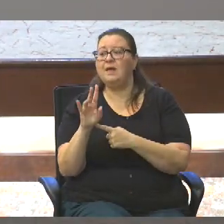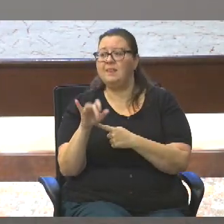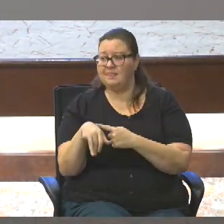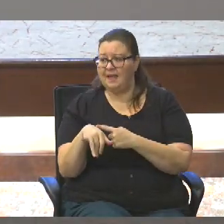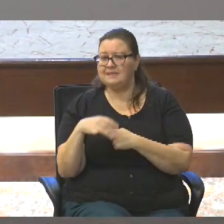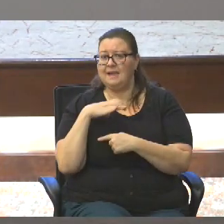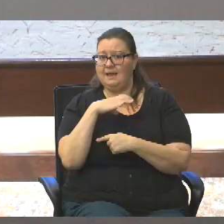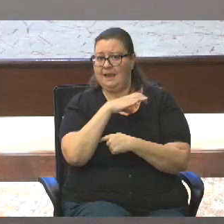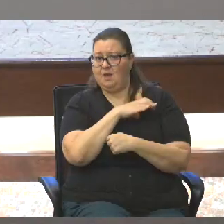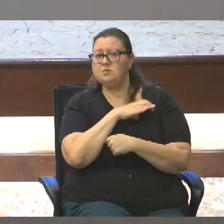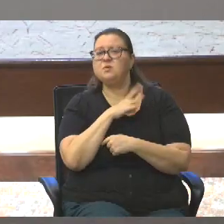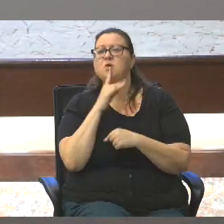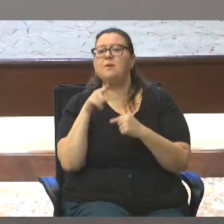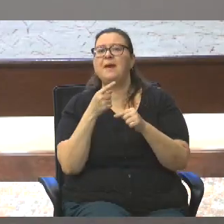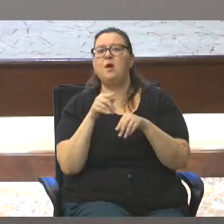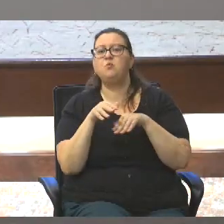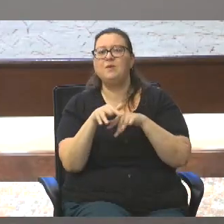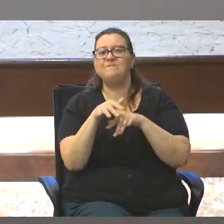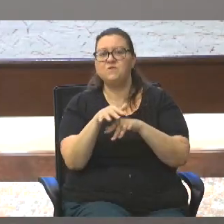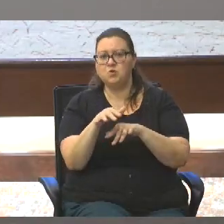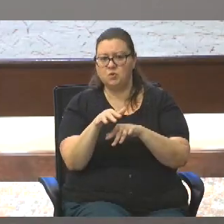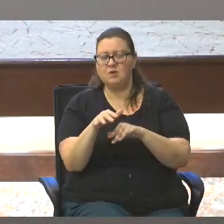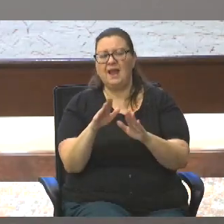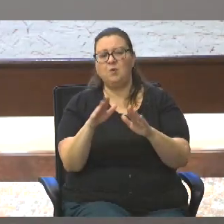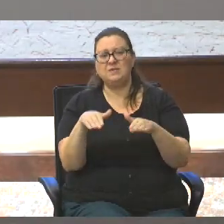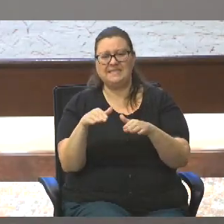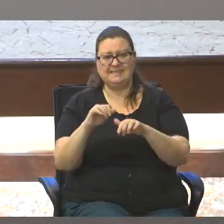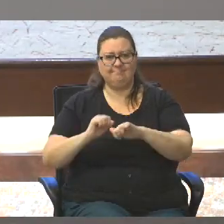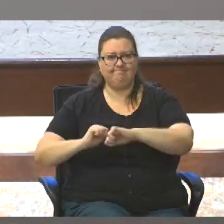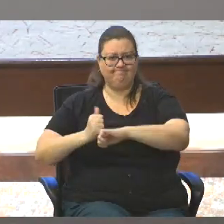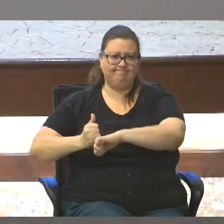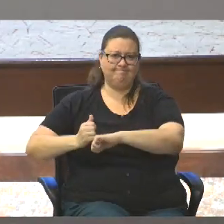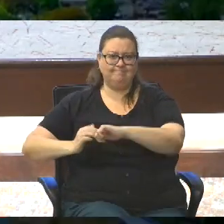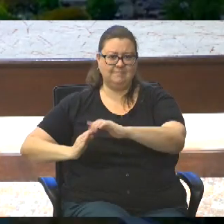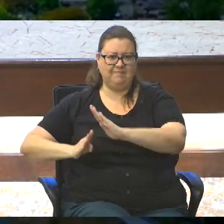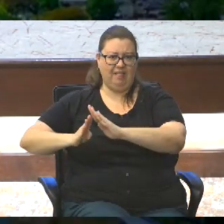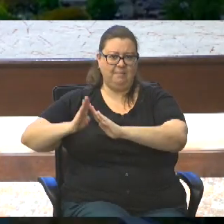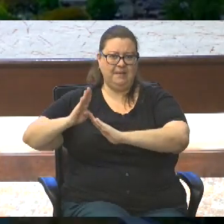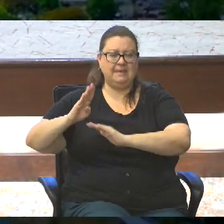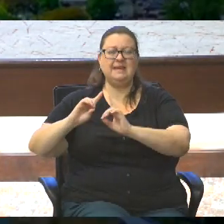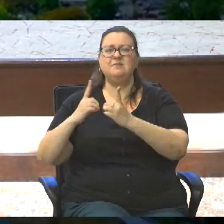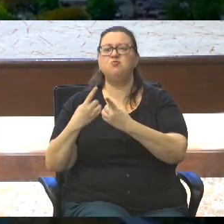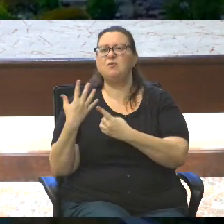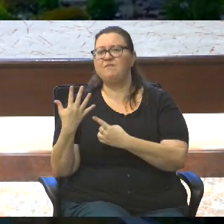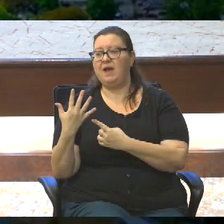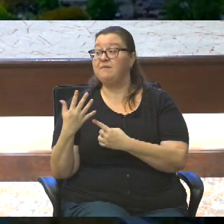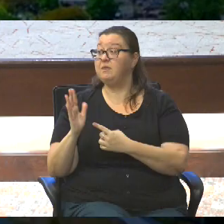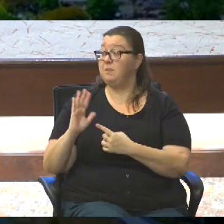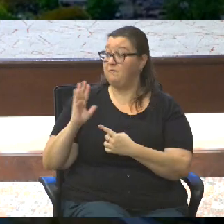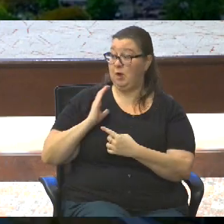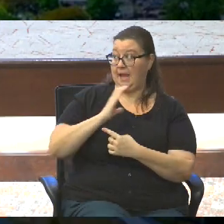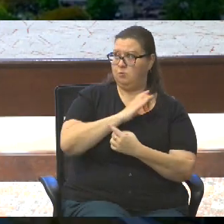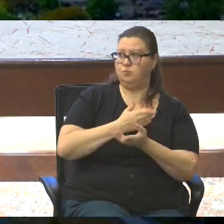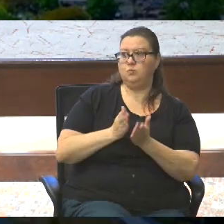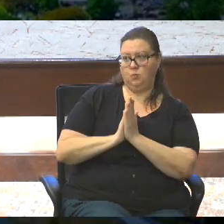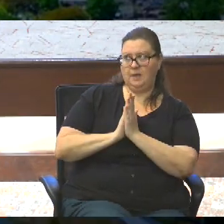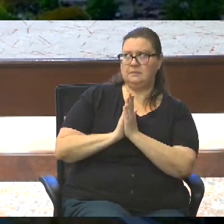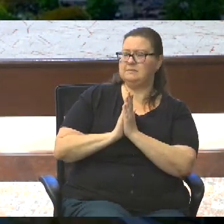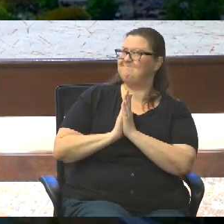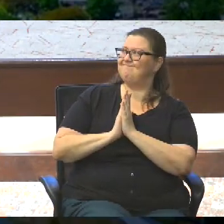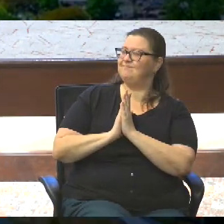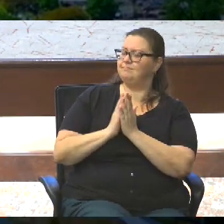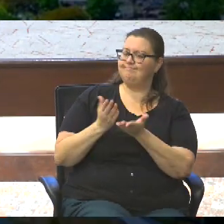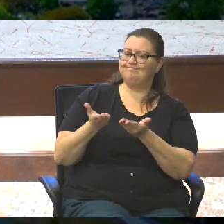an update on the Riverway development, the housing development in District 5. This was a follow-up from a council request, and